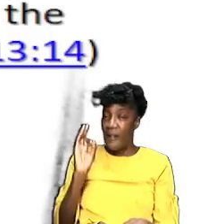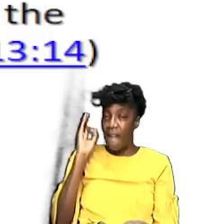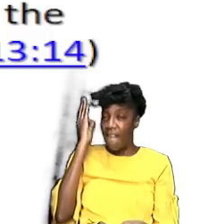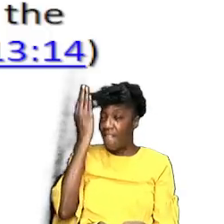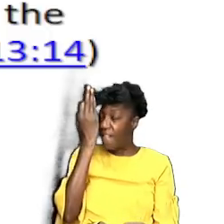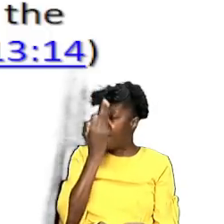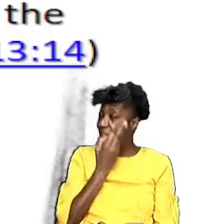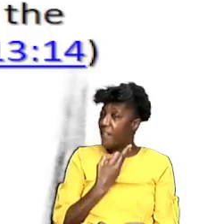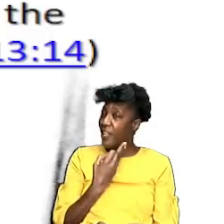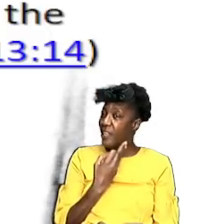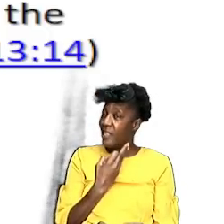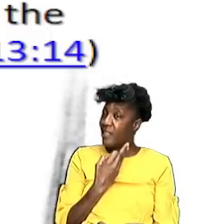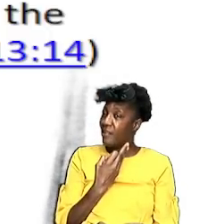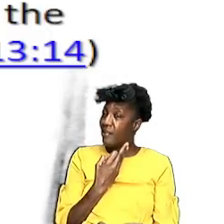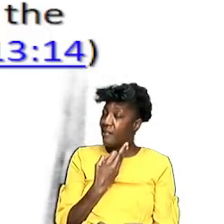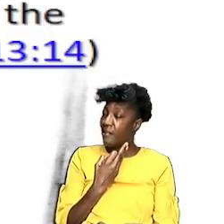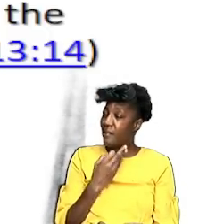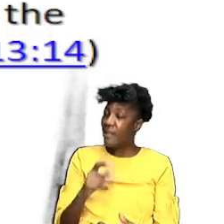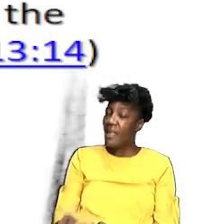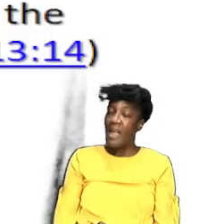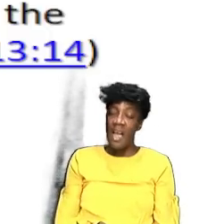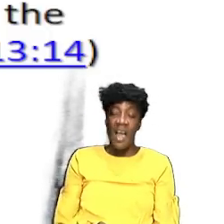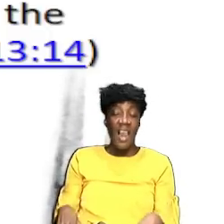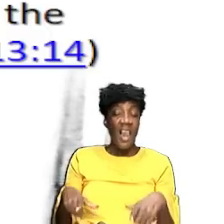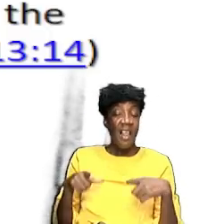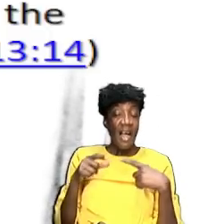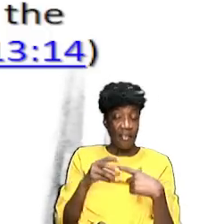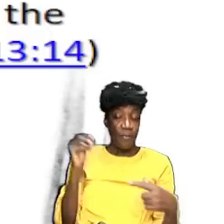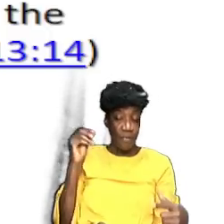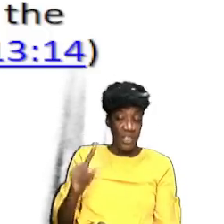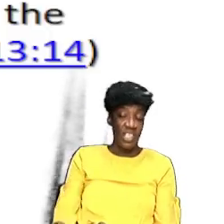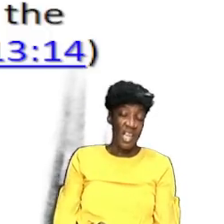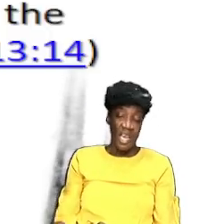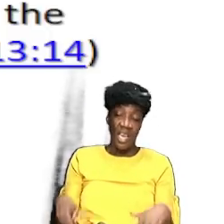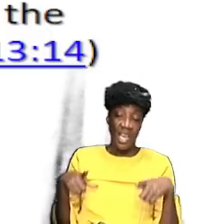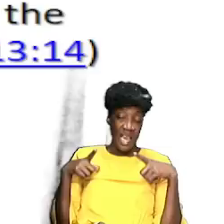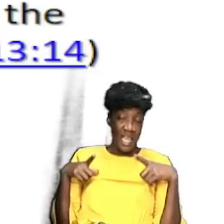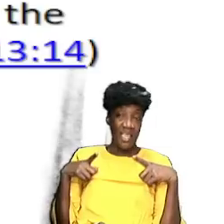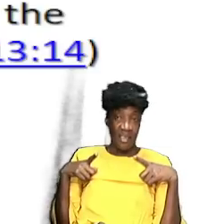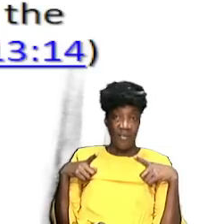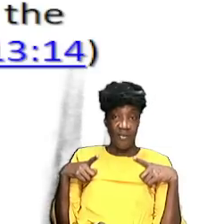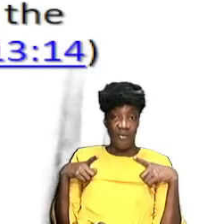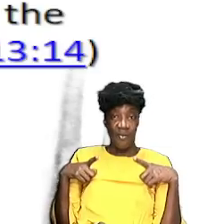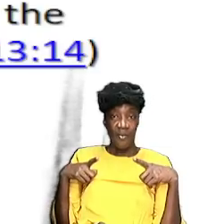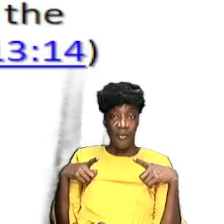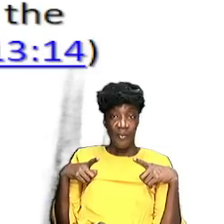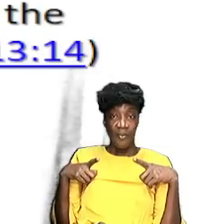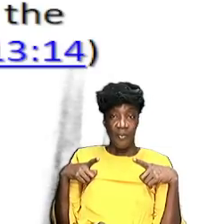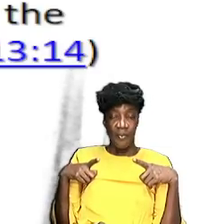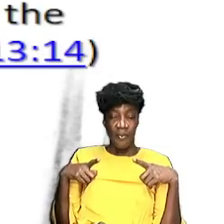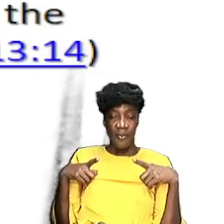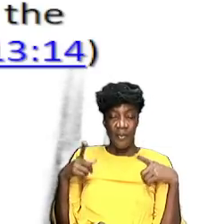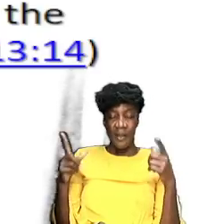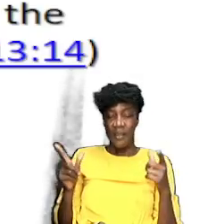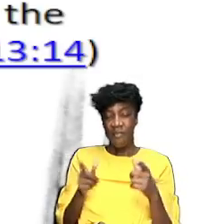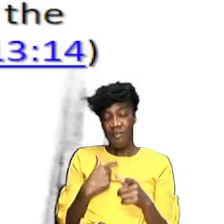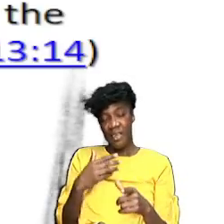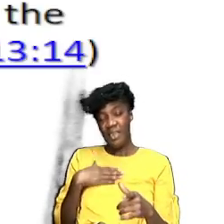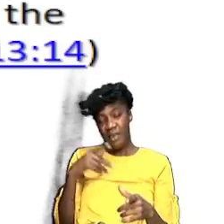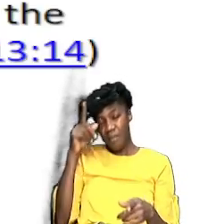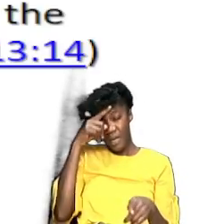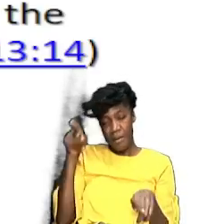a particular lifestyle, as it were. So he said, finally, my